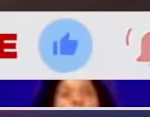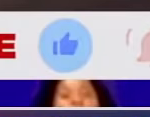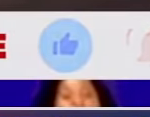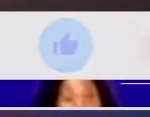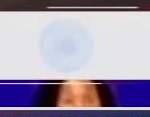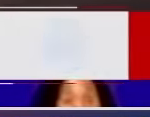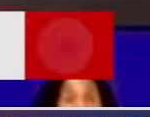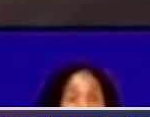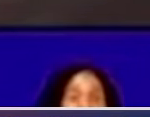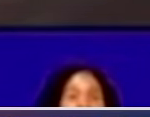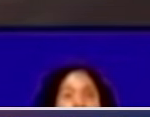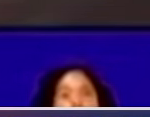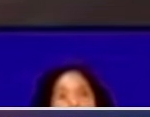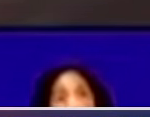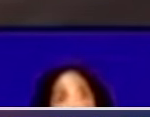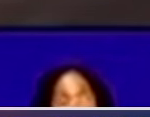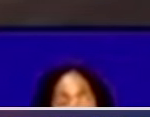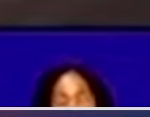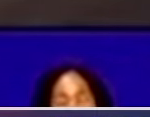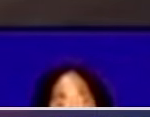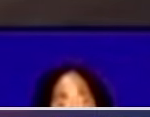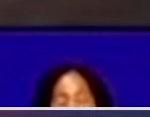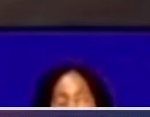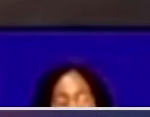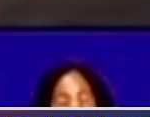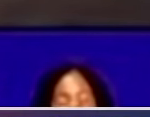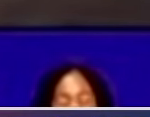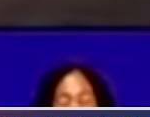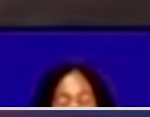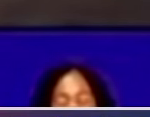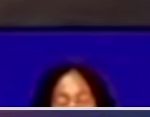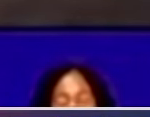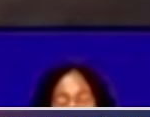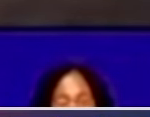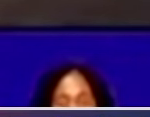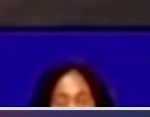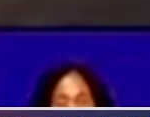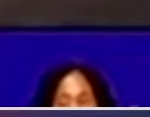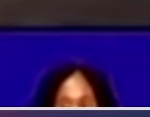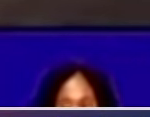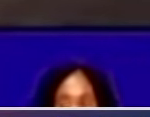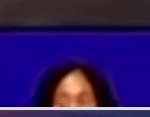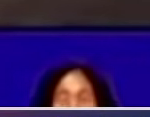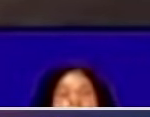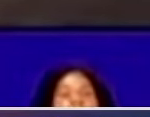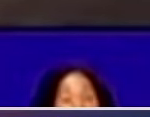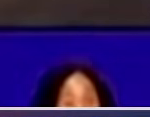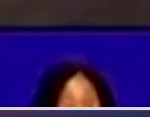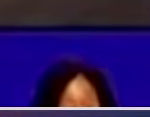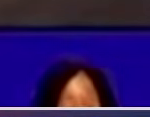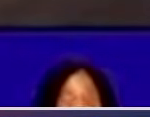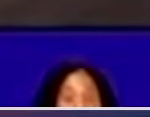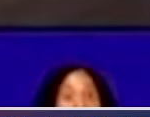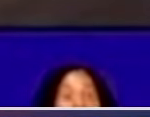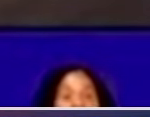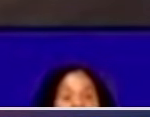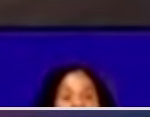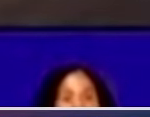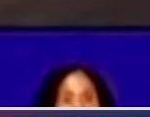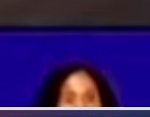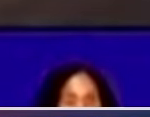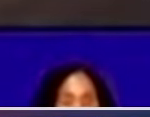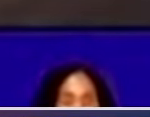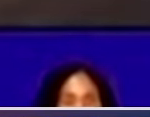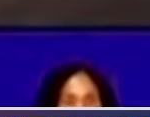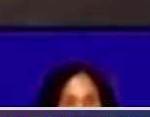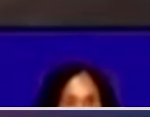our End Cadre Deployment bill. And then we'll let this House help you do your job by implementing the